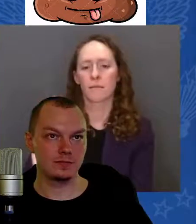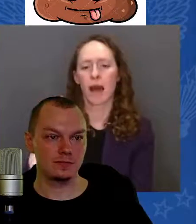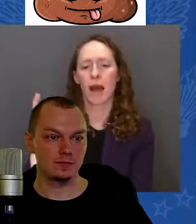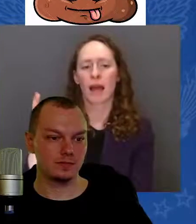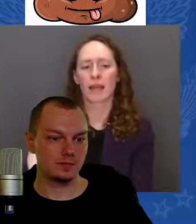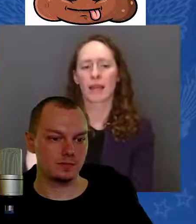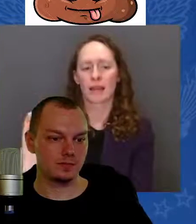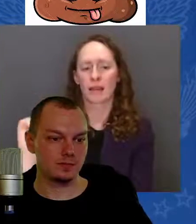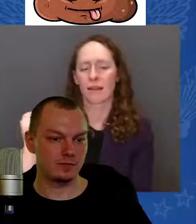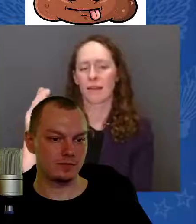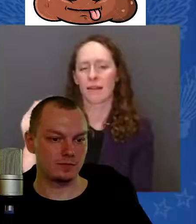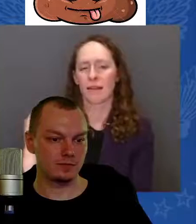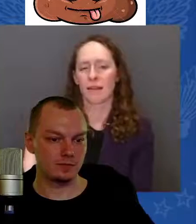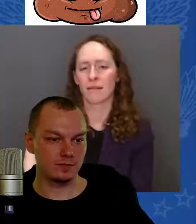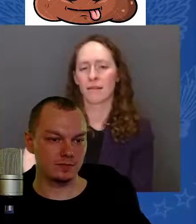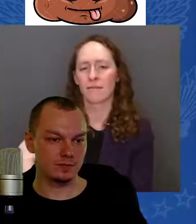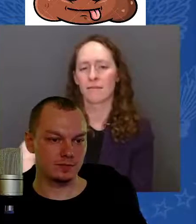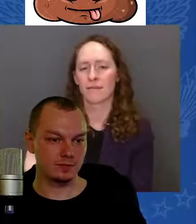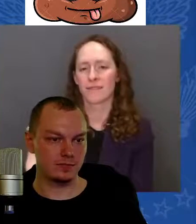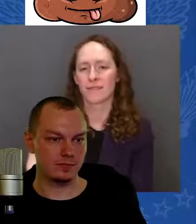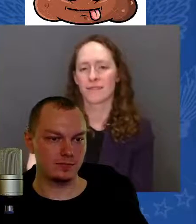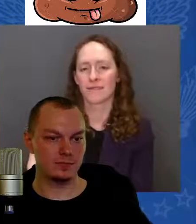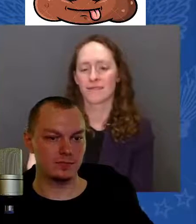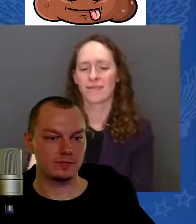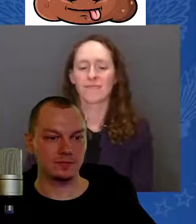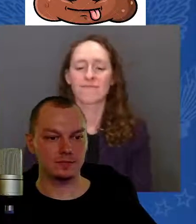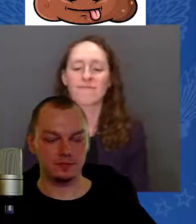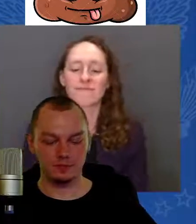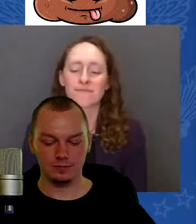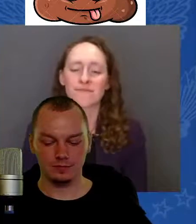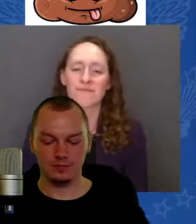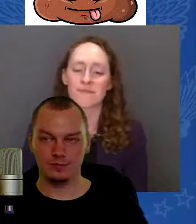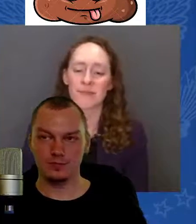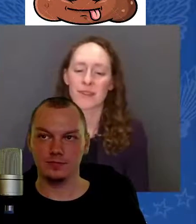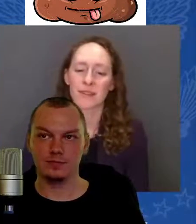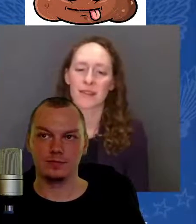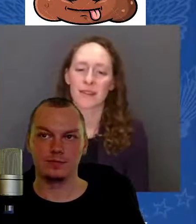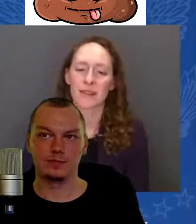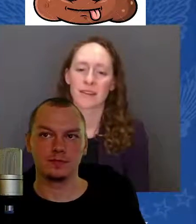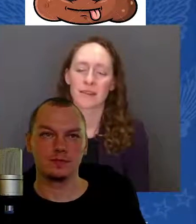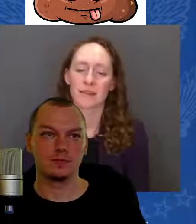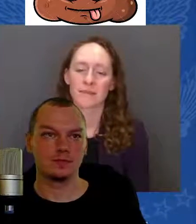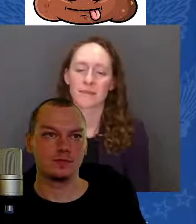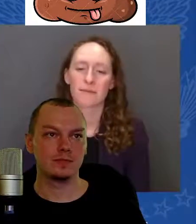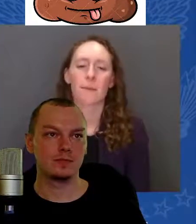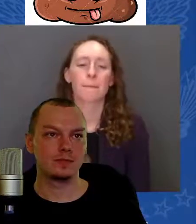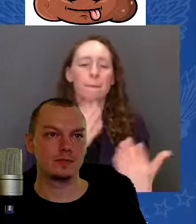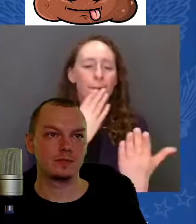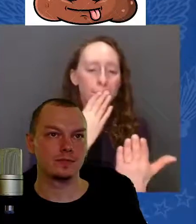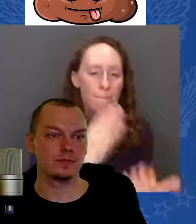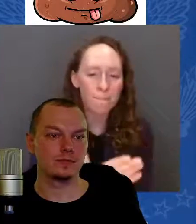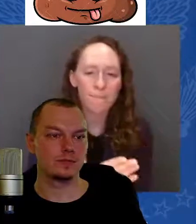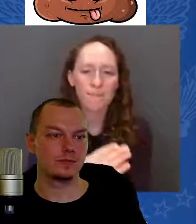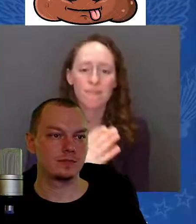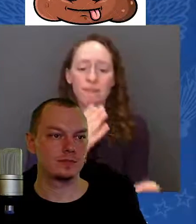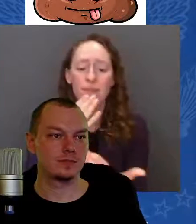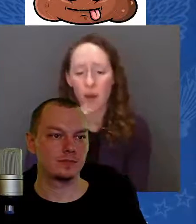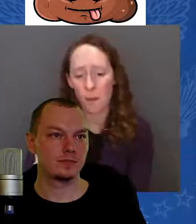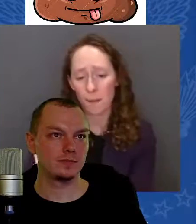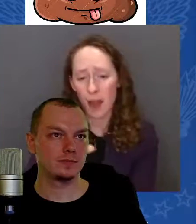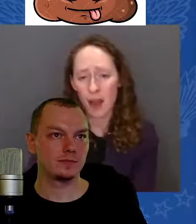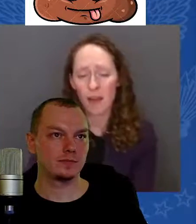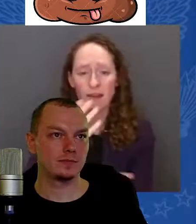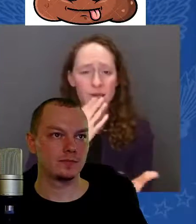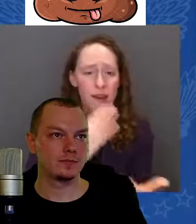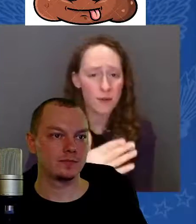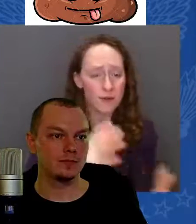Thank you, Mayor, Mr. President, First Lady. Let me say to all of you who are